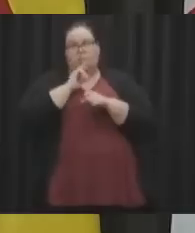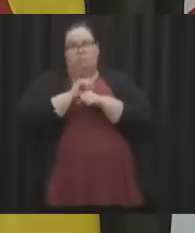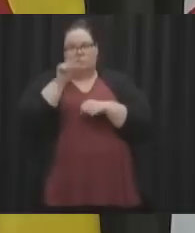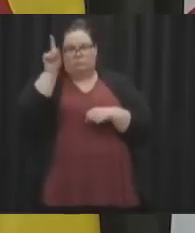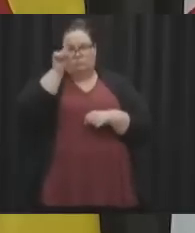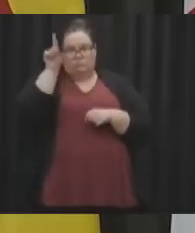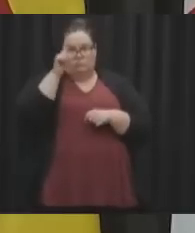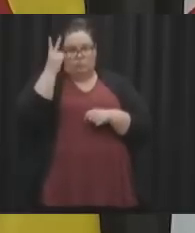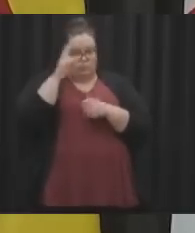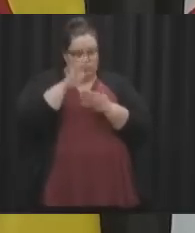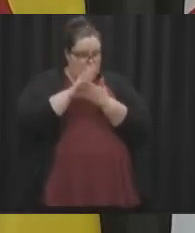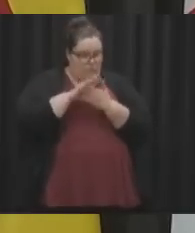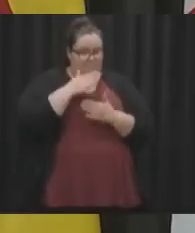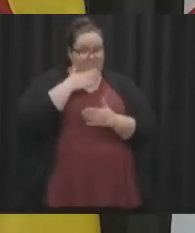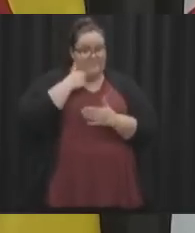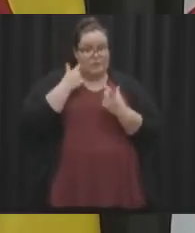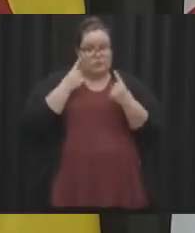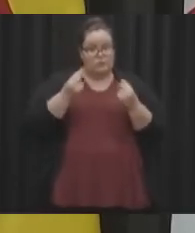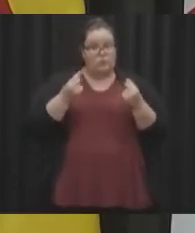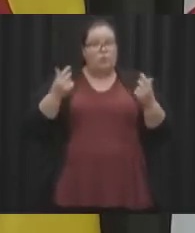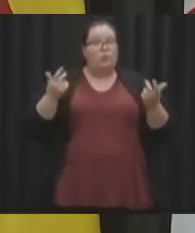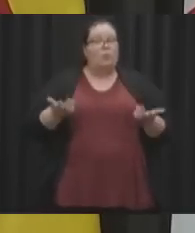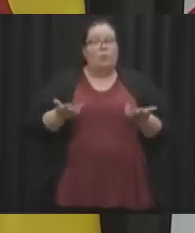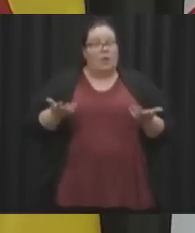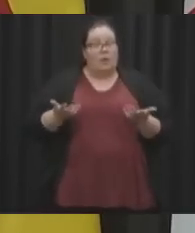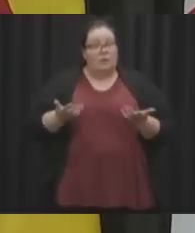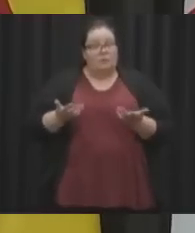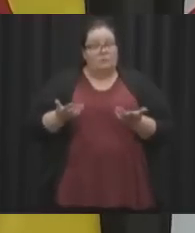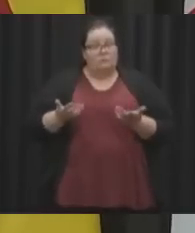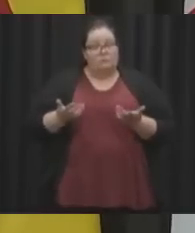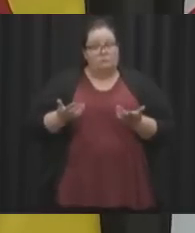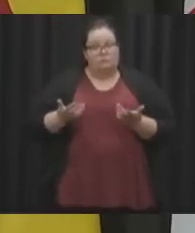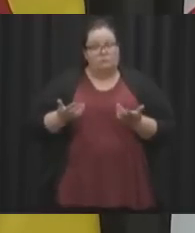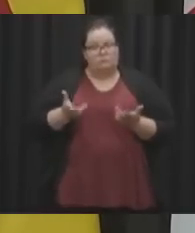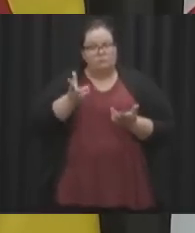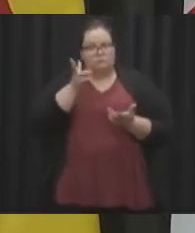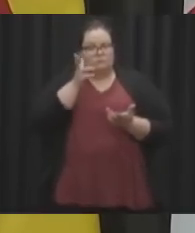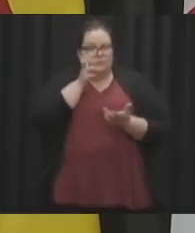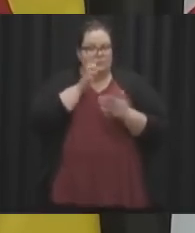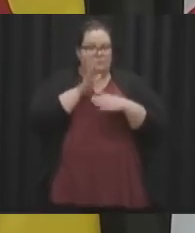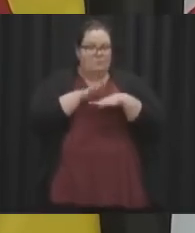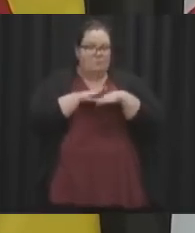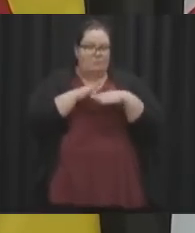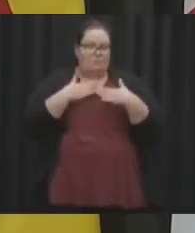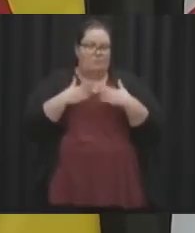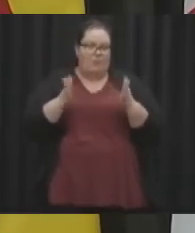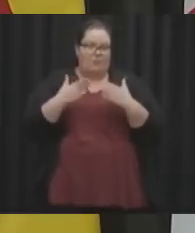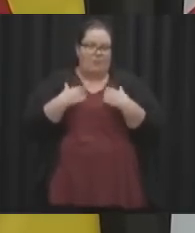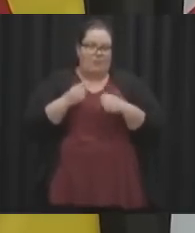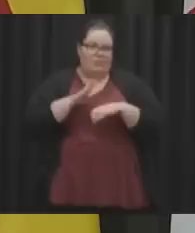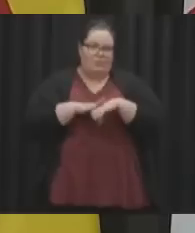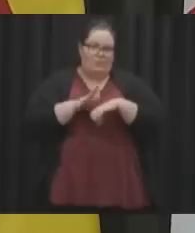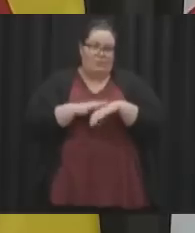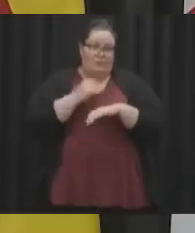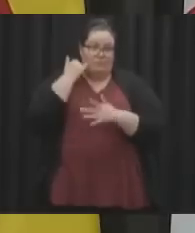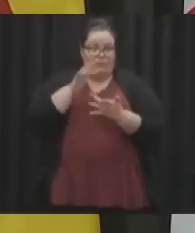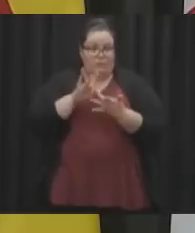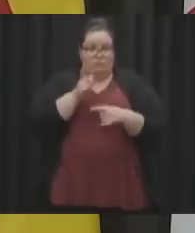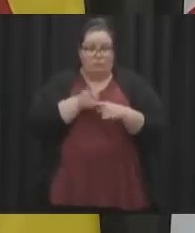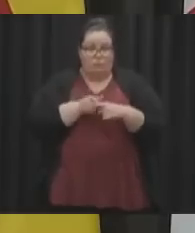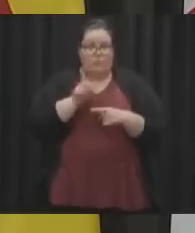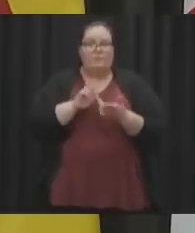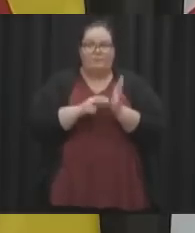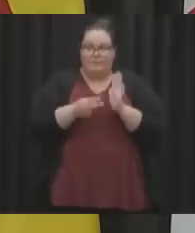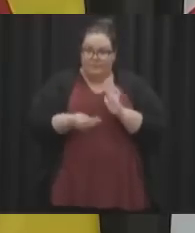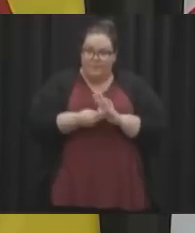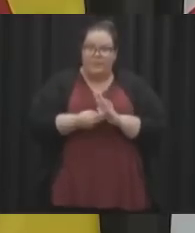act upon in terms of self-isolation and really being helpful with contact tracing. So, and what we're